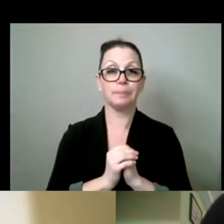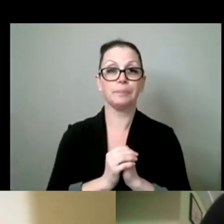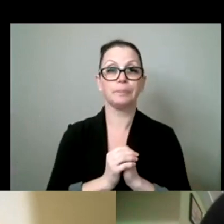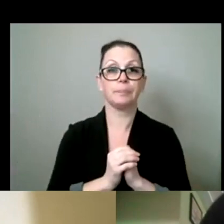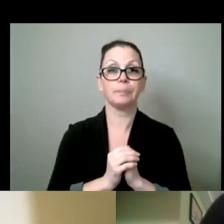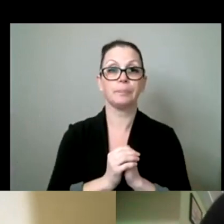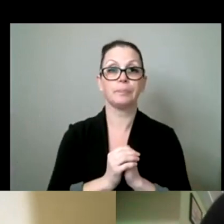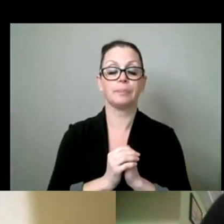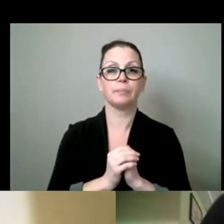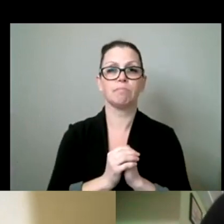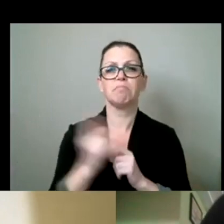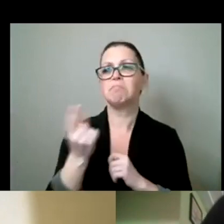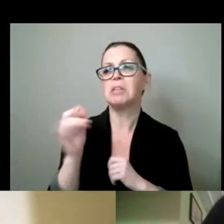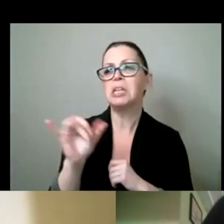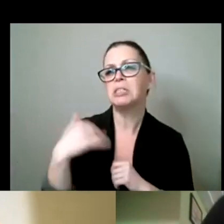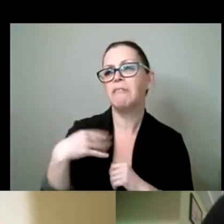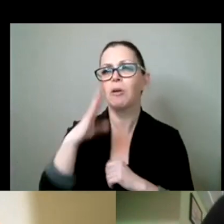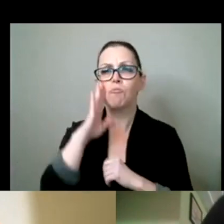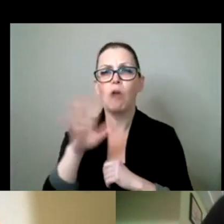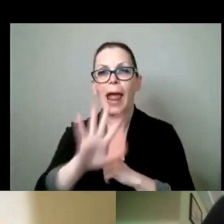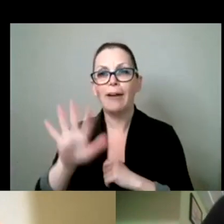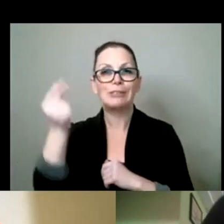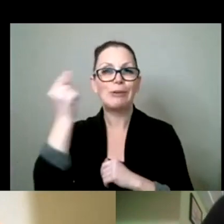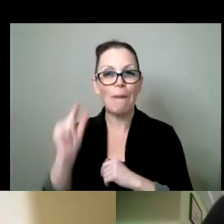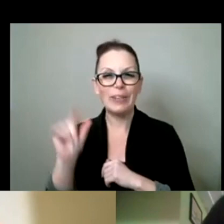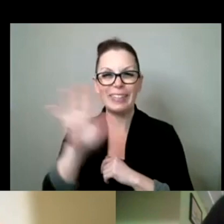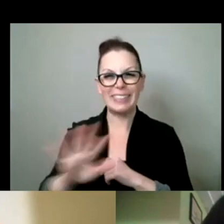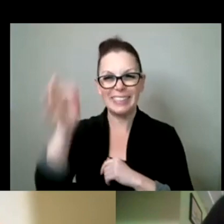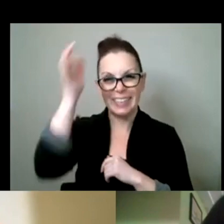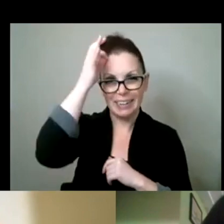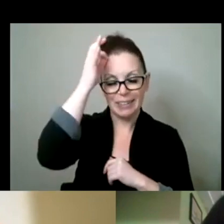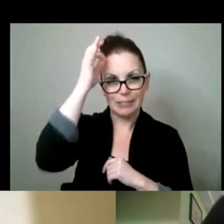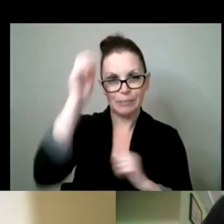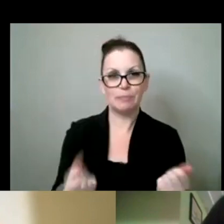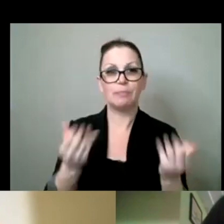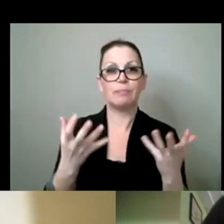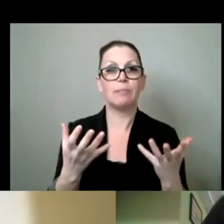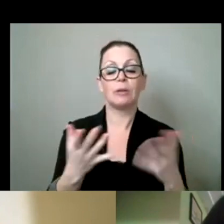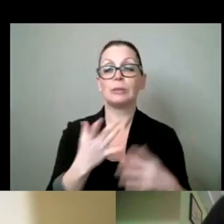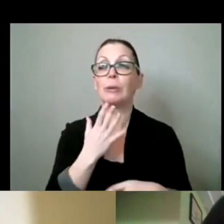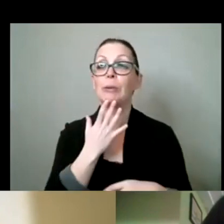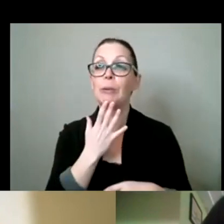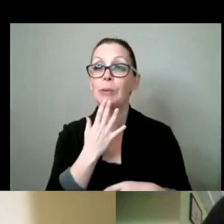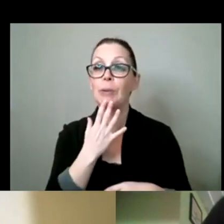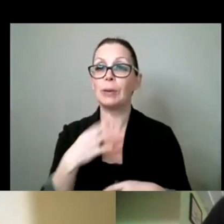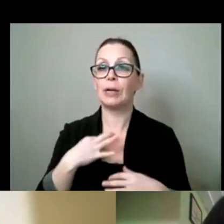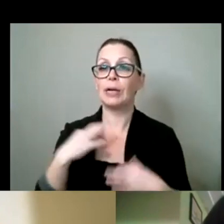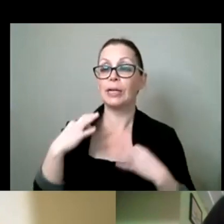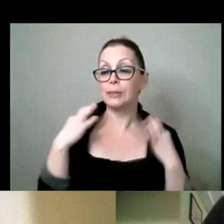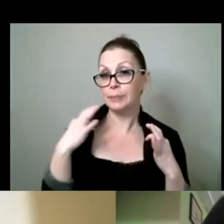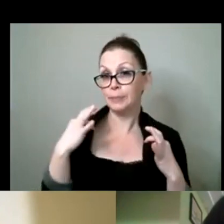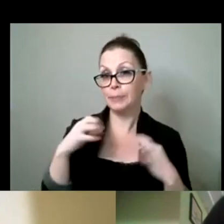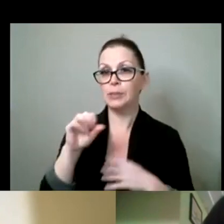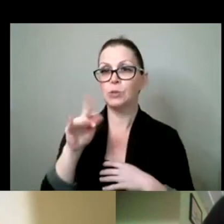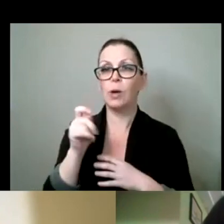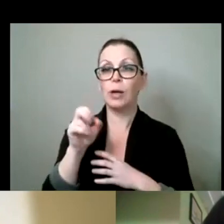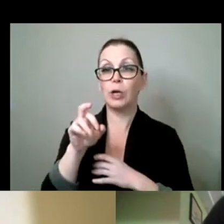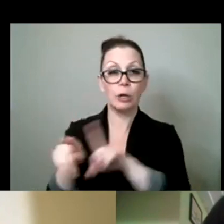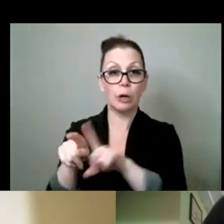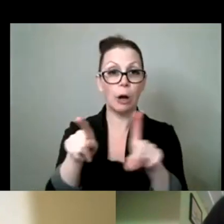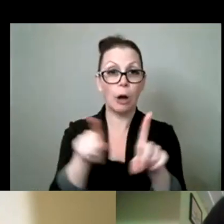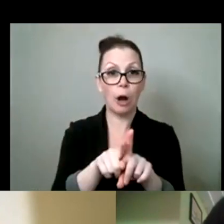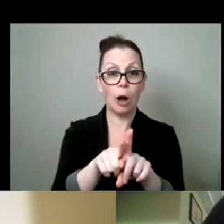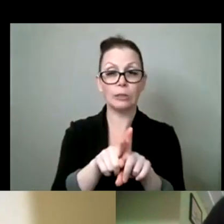I have just like brownish, goldish hair, multicolored sweater. I'm also a